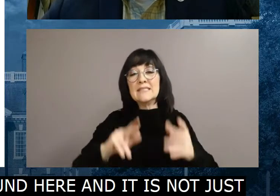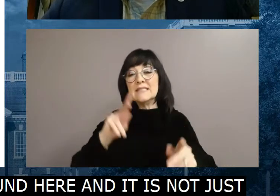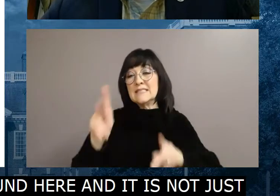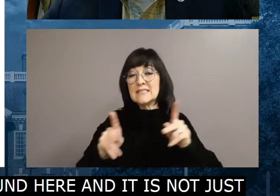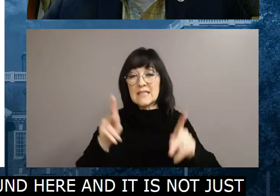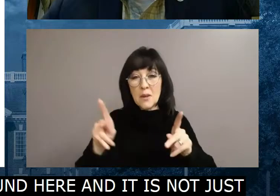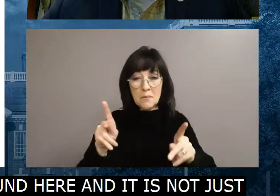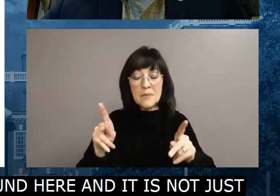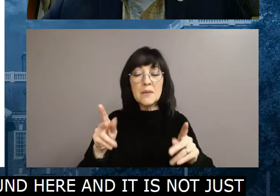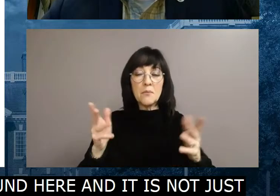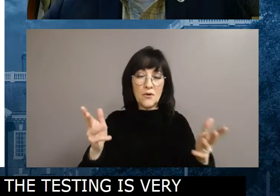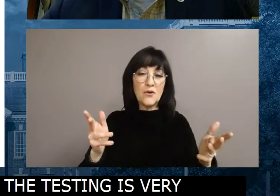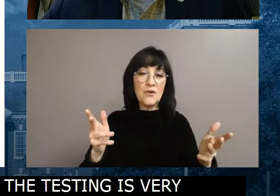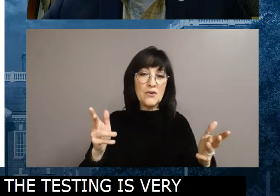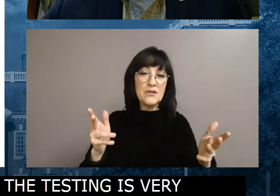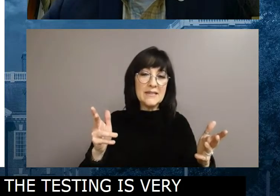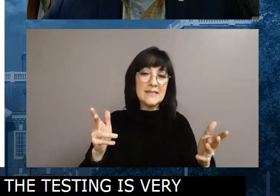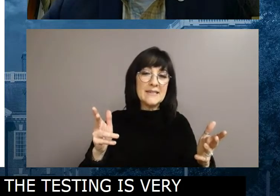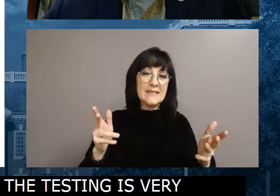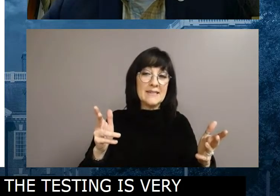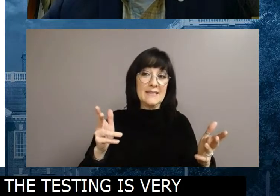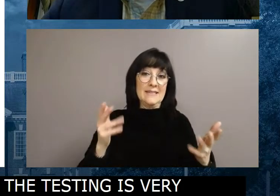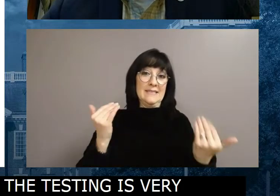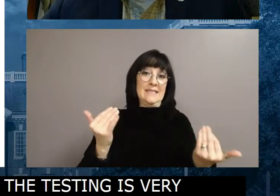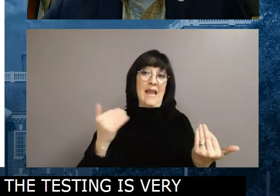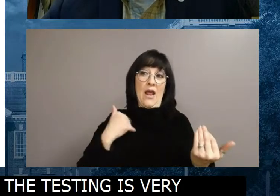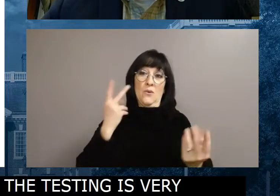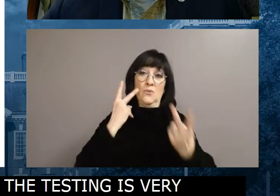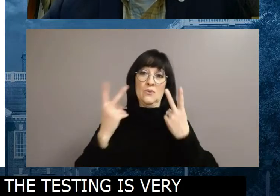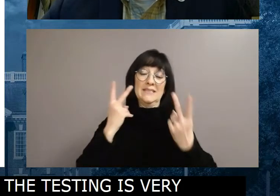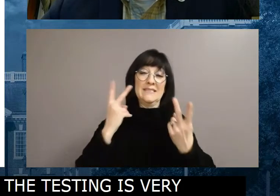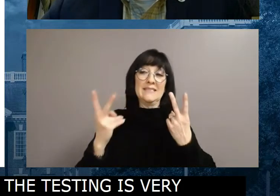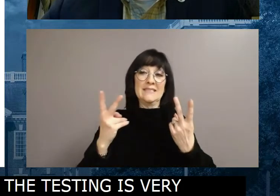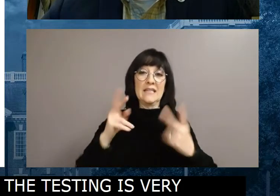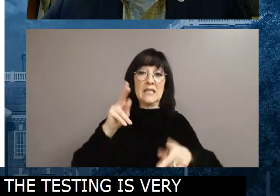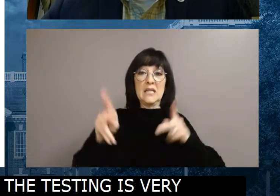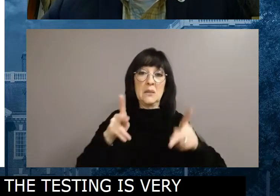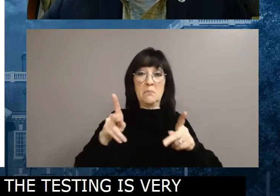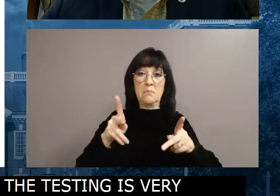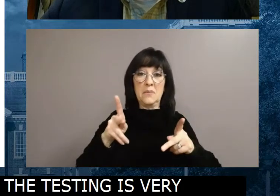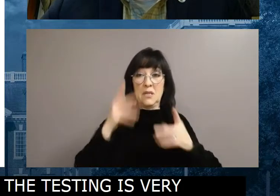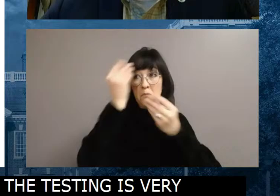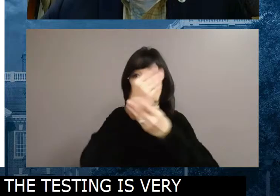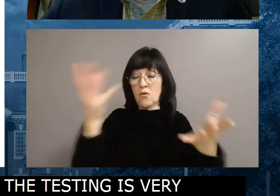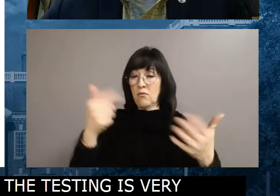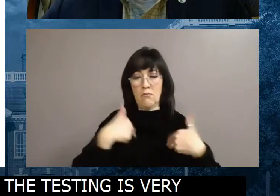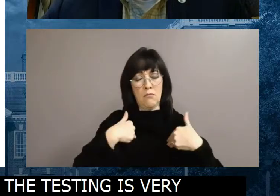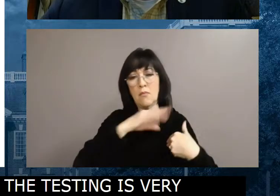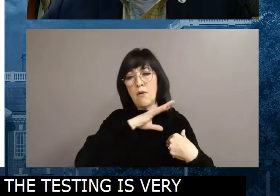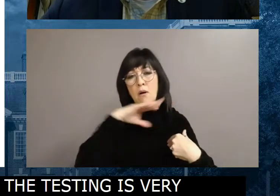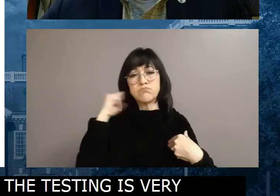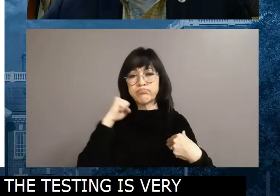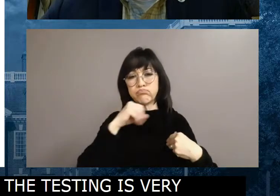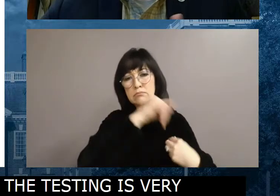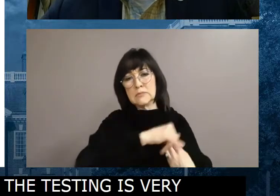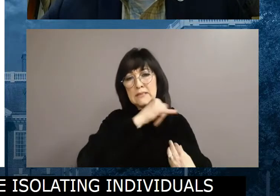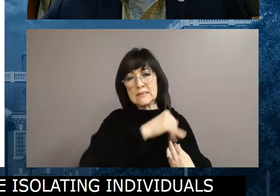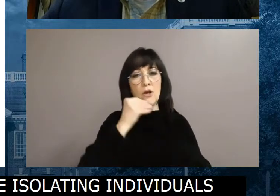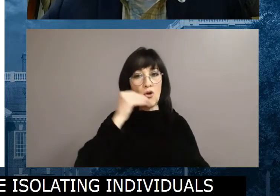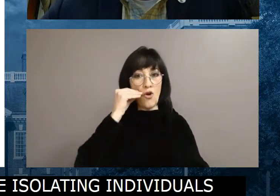has cabin fever. We've heard traffic's up more than ever before. We had a call with the mayors across the state this morning, and they